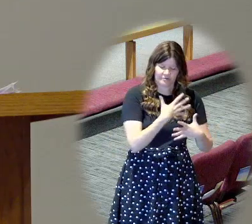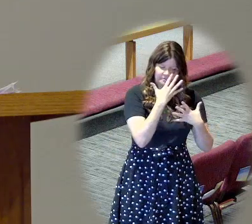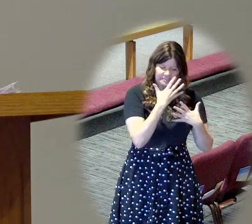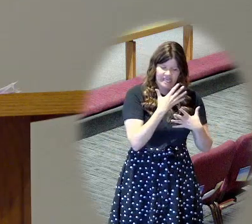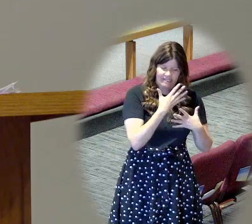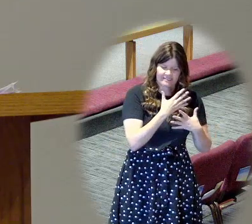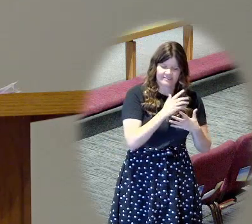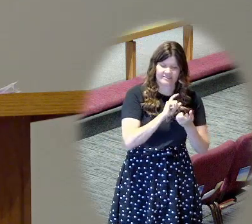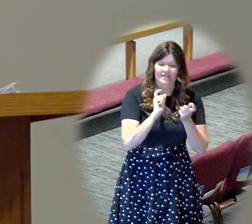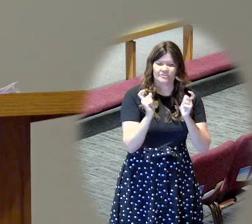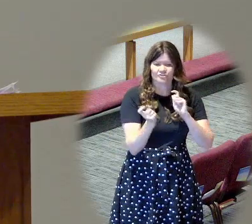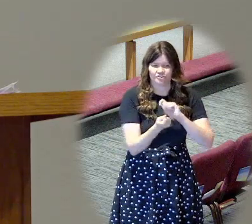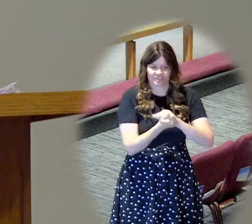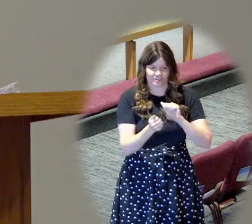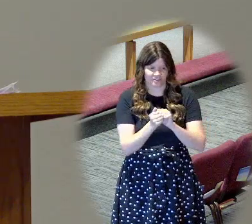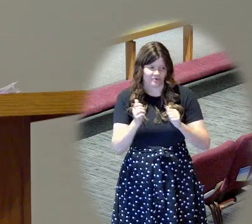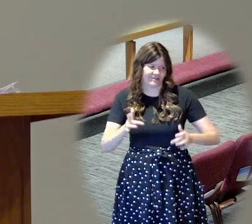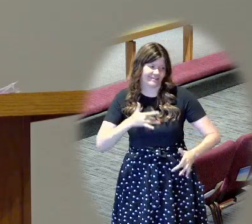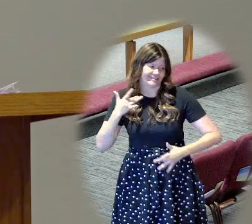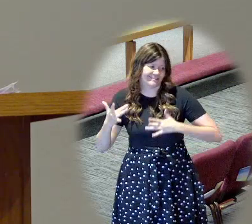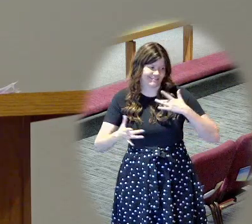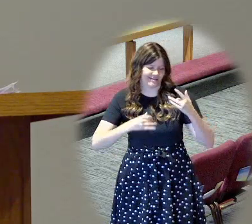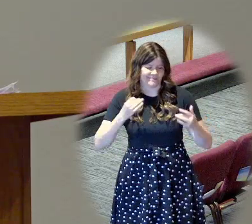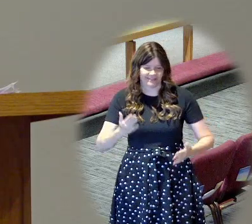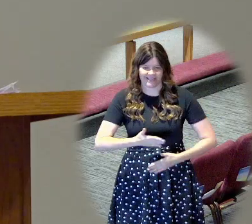us excitement and joy.